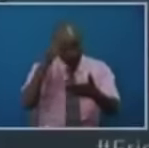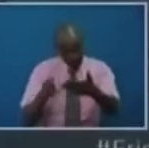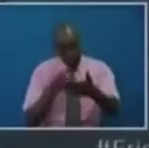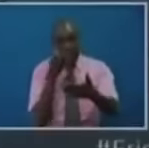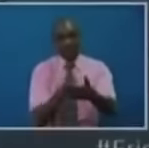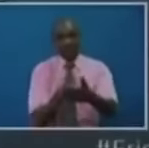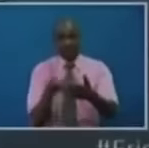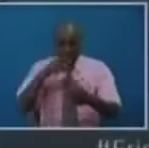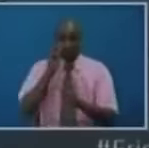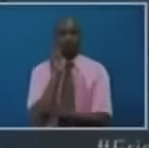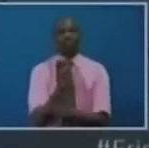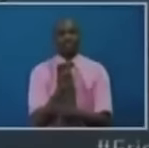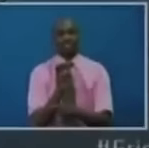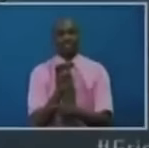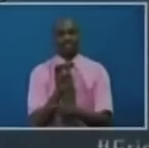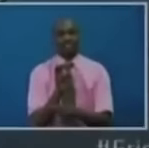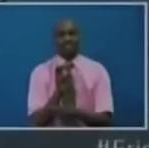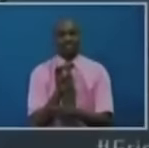paper for us to see.